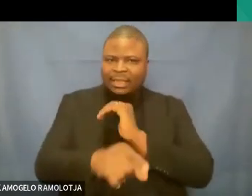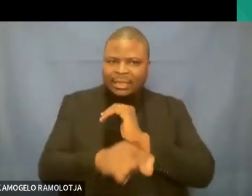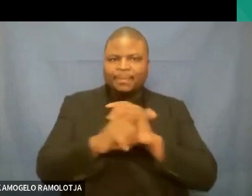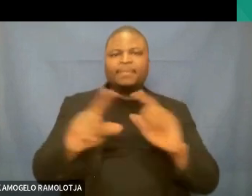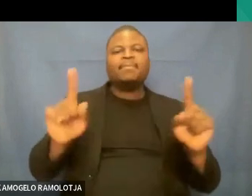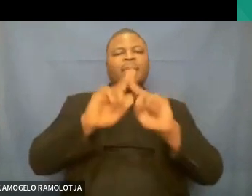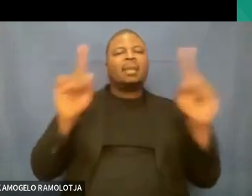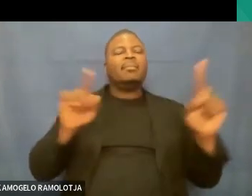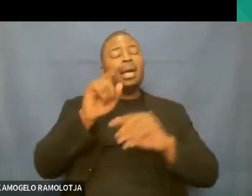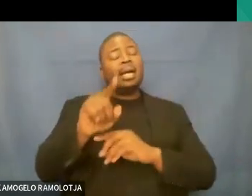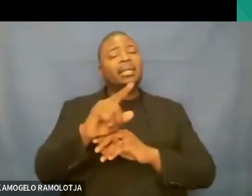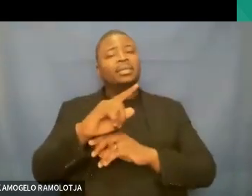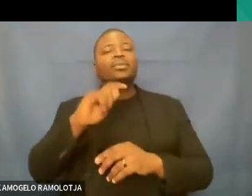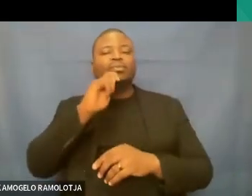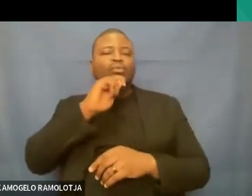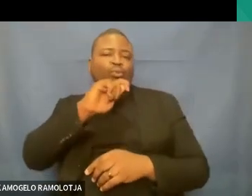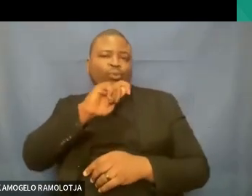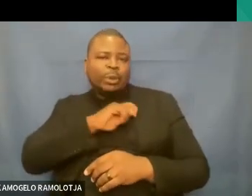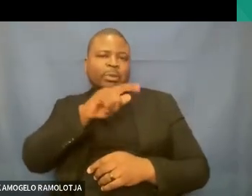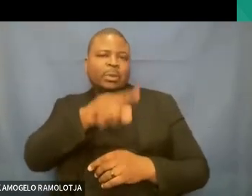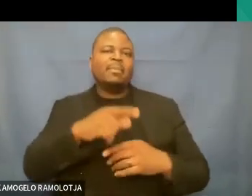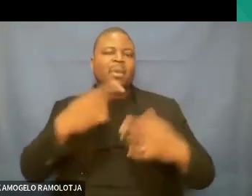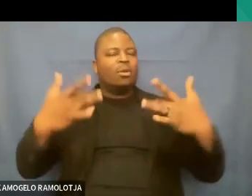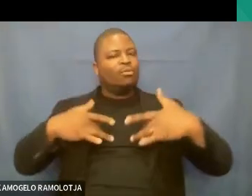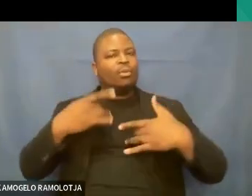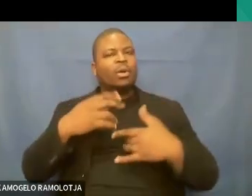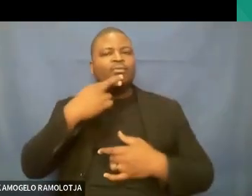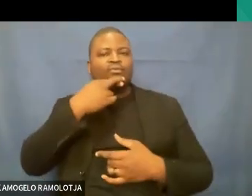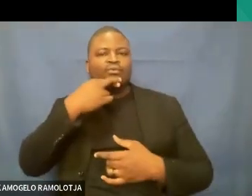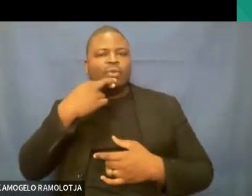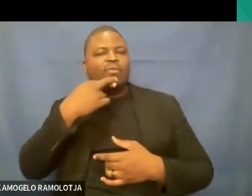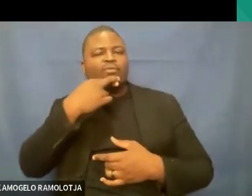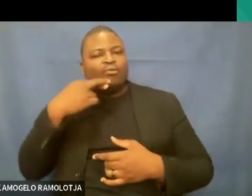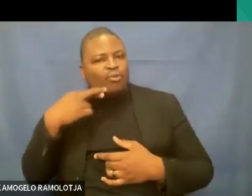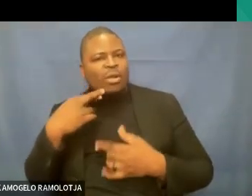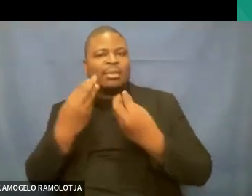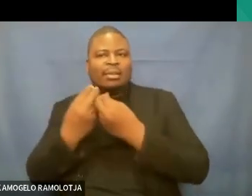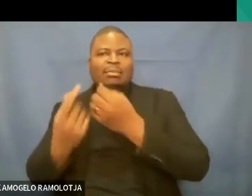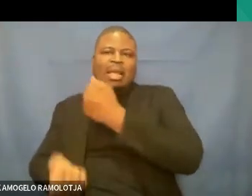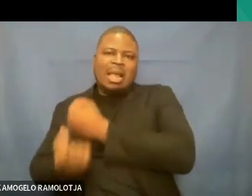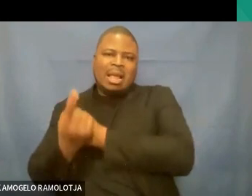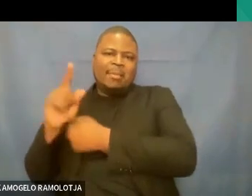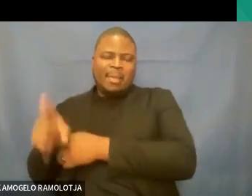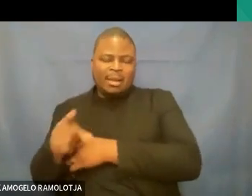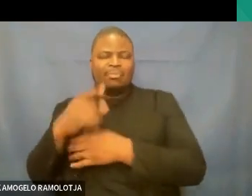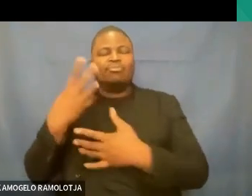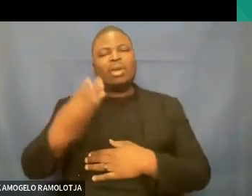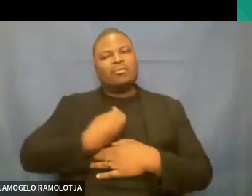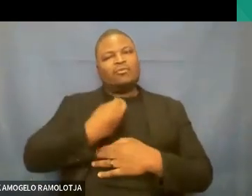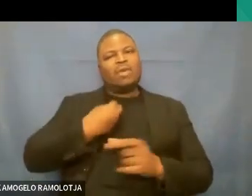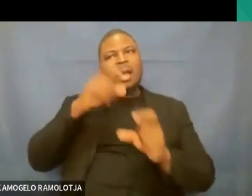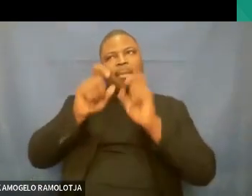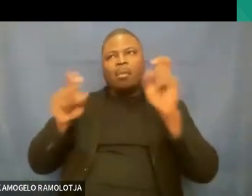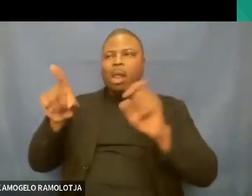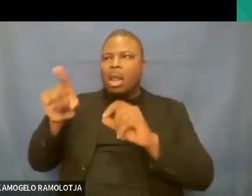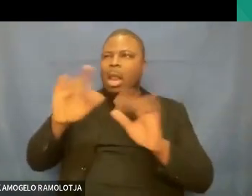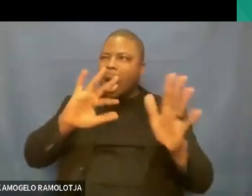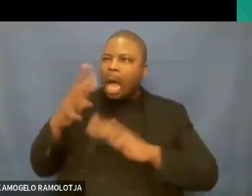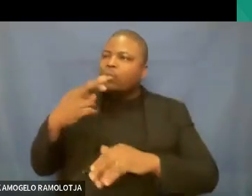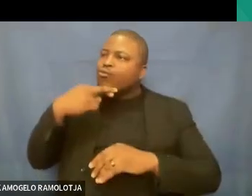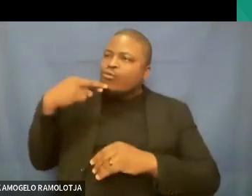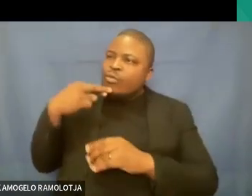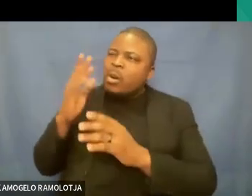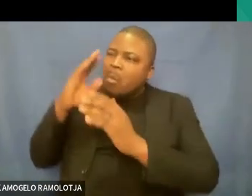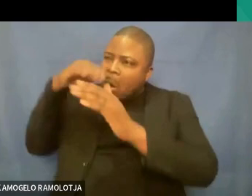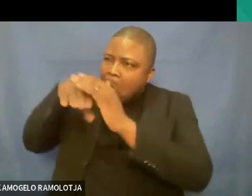lived realities and experiences of our young people and our young key populations tells a very different story. And